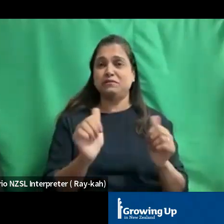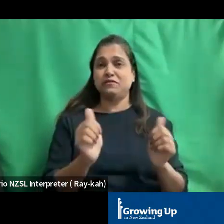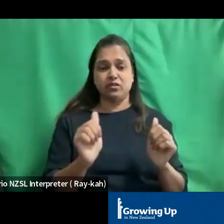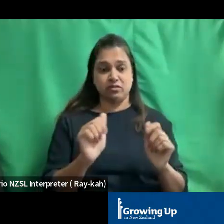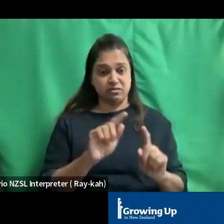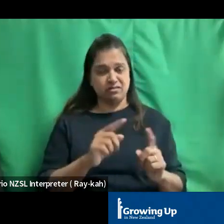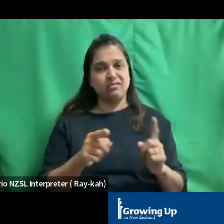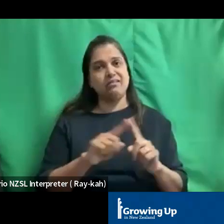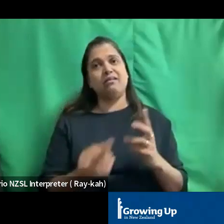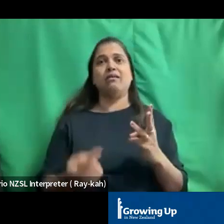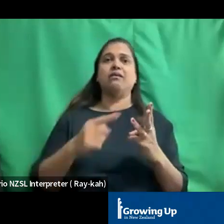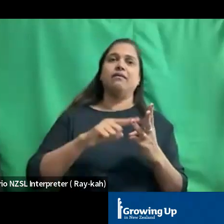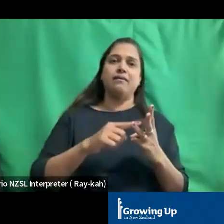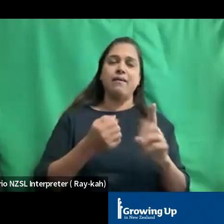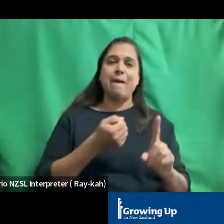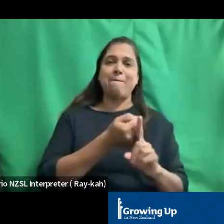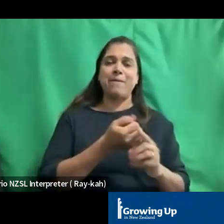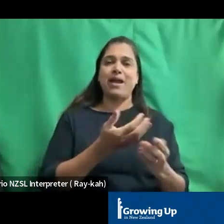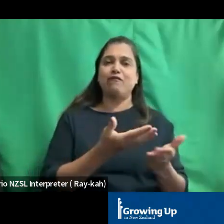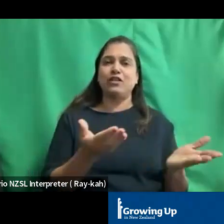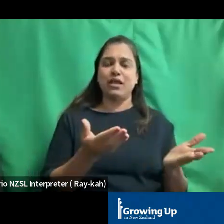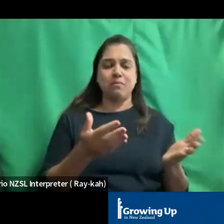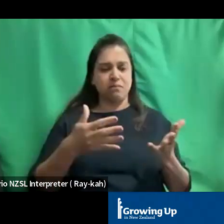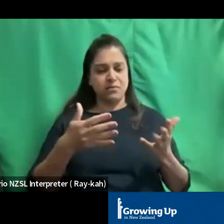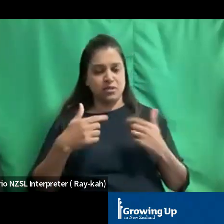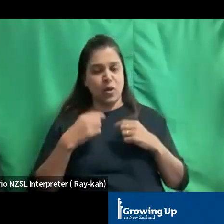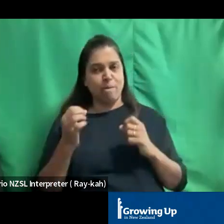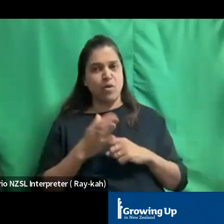young people. Again, thinking about how we get those supports in place early,